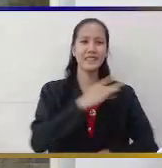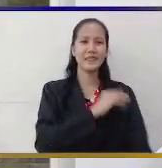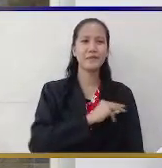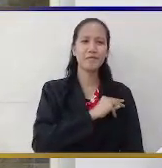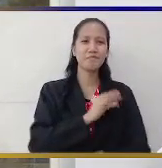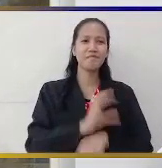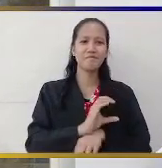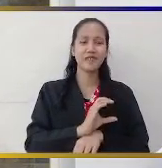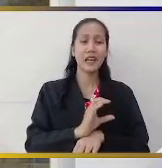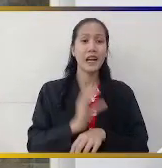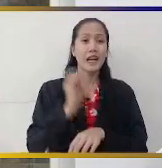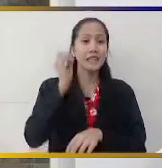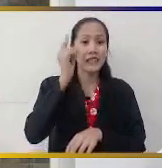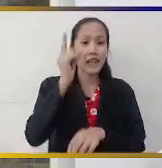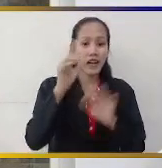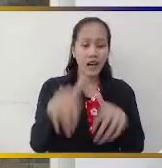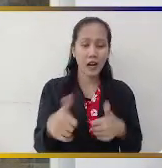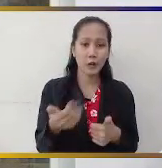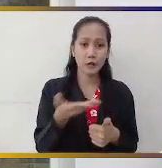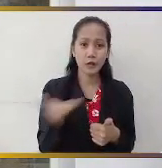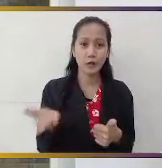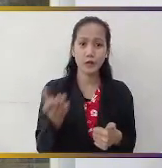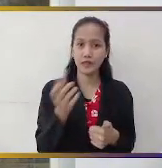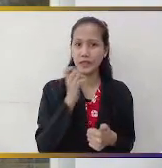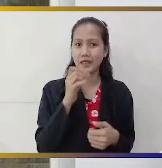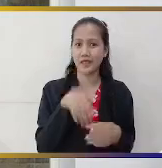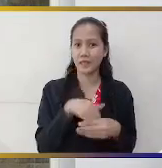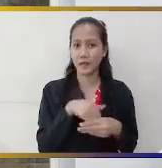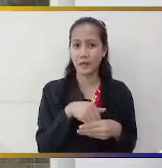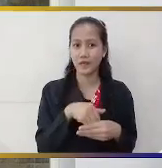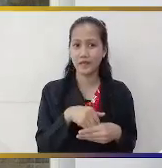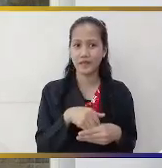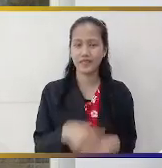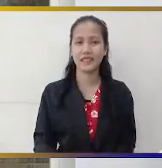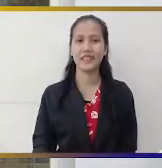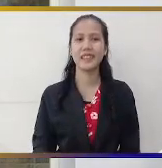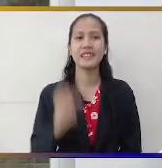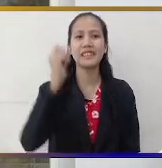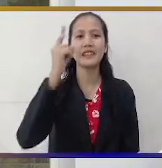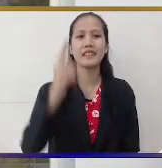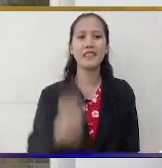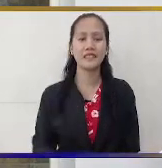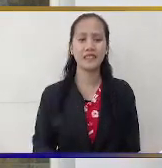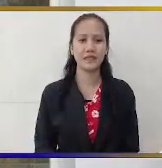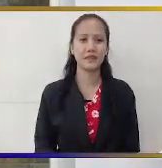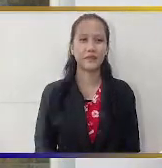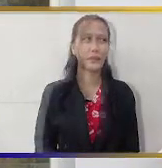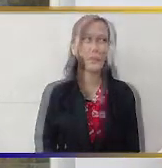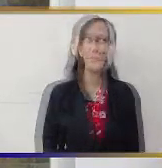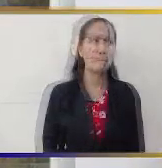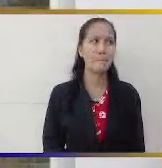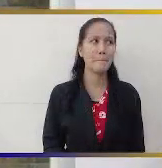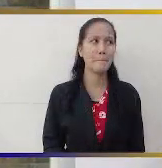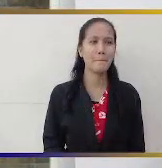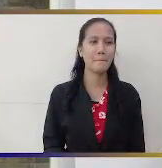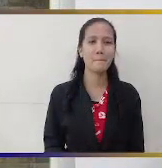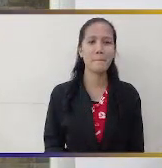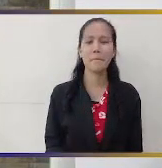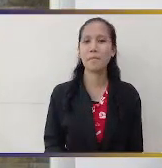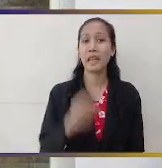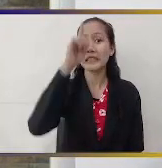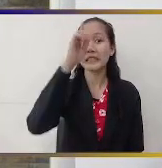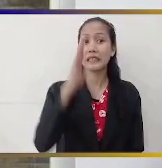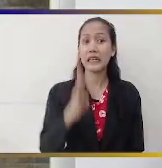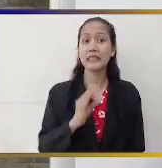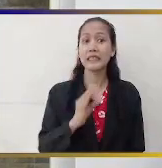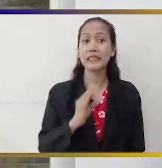So exciting. Look what it says in verse 8. And God is able. Everybody say it. And God